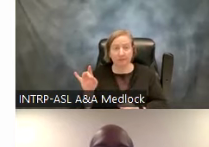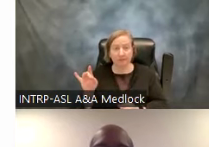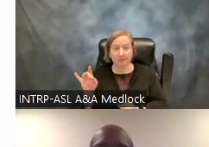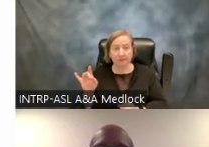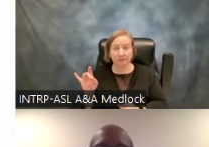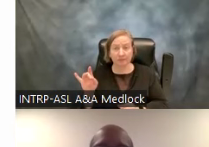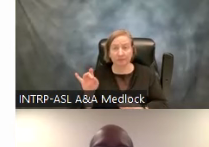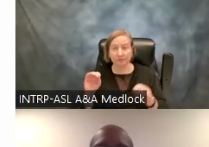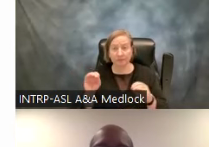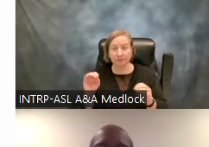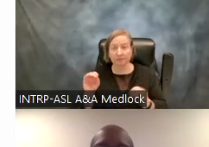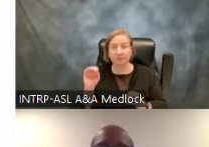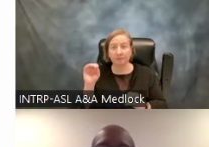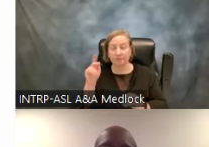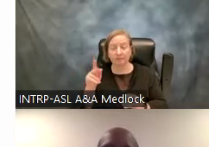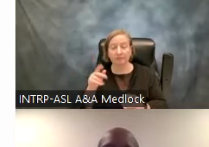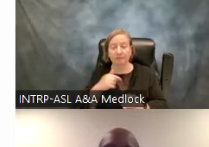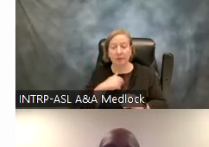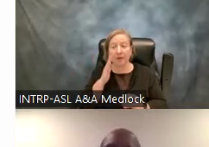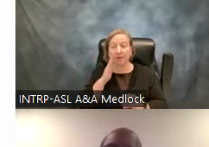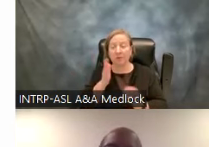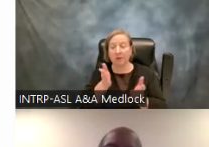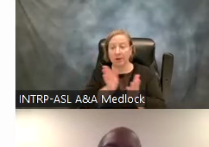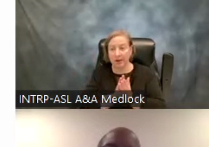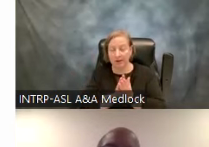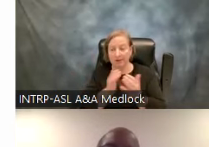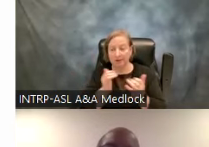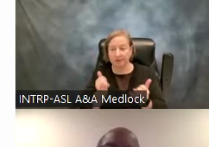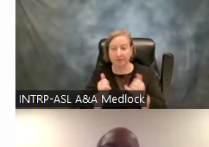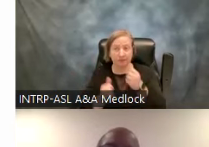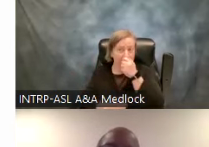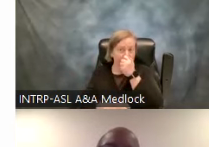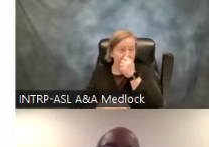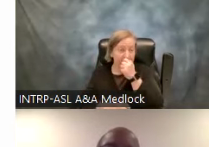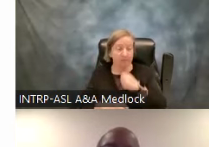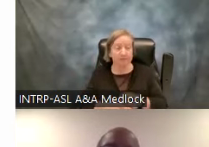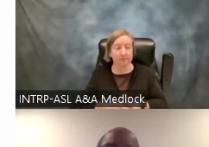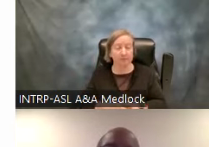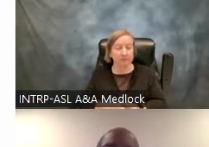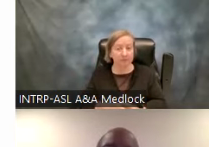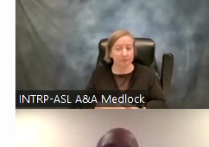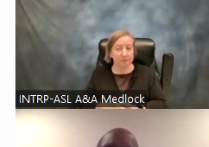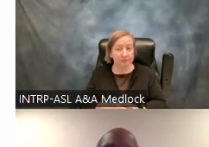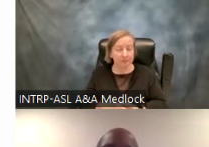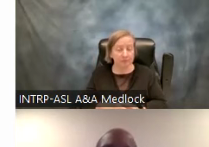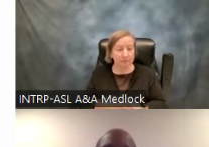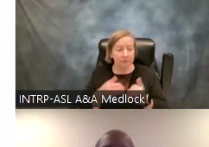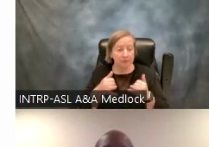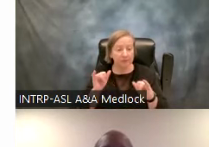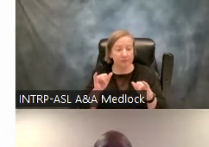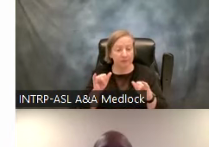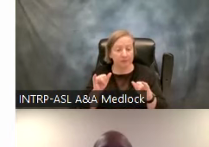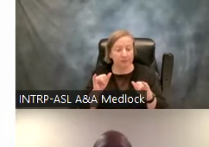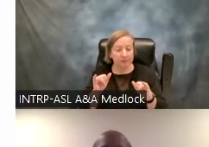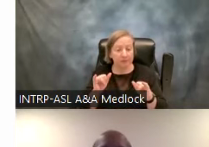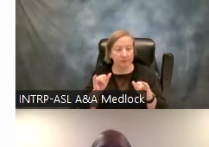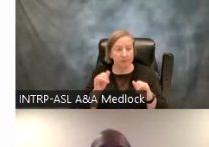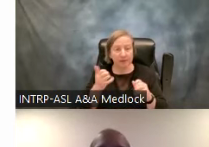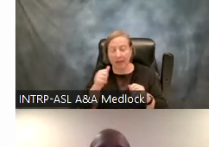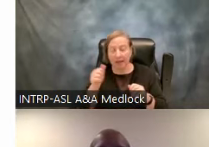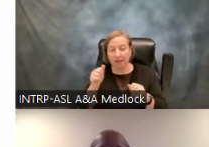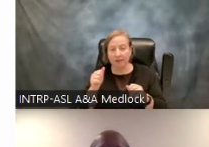No? Okay, then I'm gonna ask the question. Is there a strong opposition to changing from